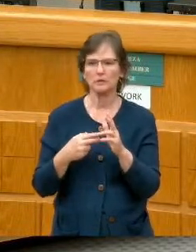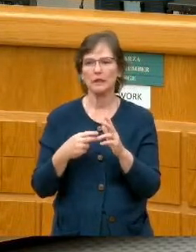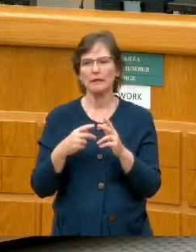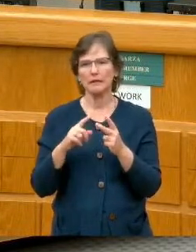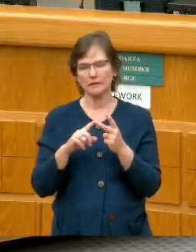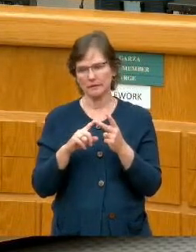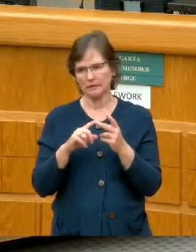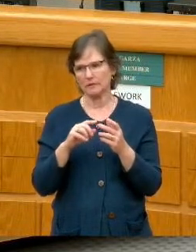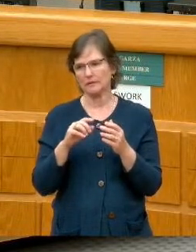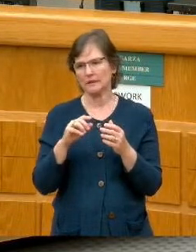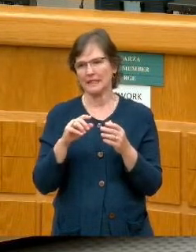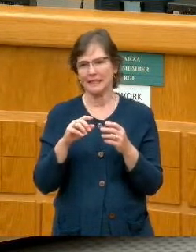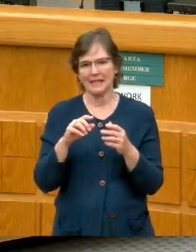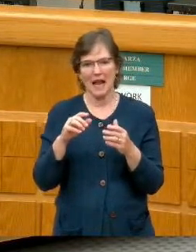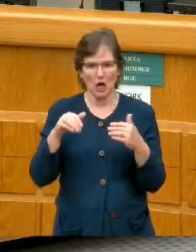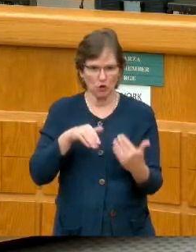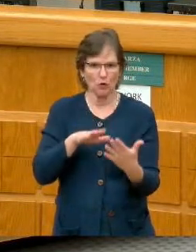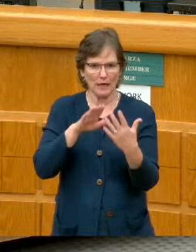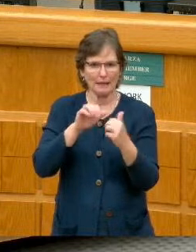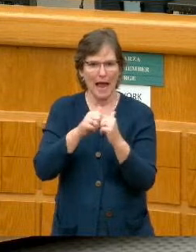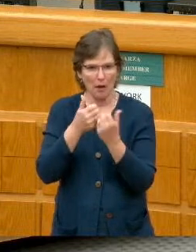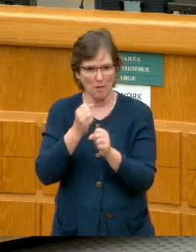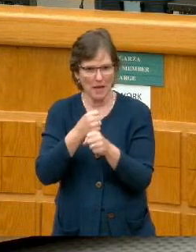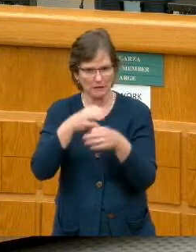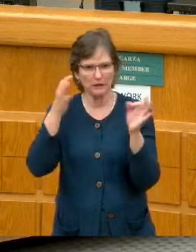biggest questions I got asked over the past week is,